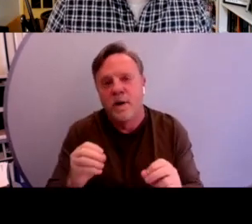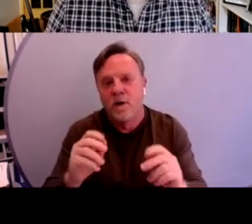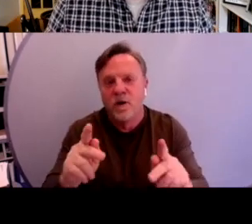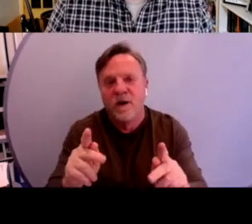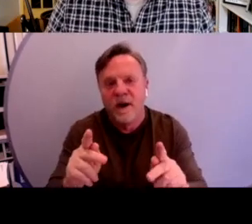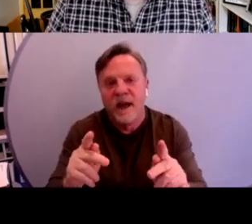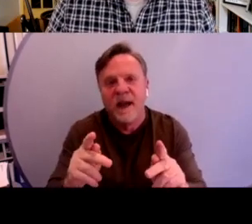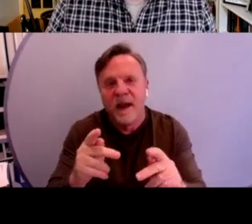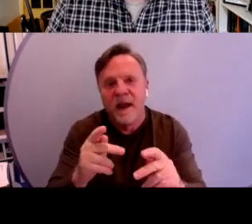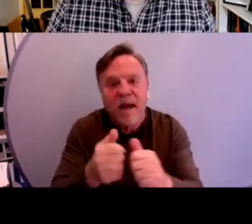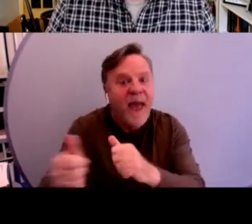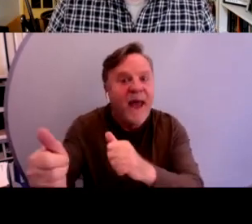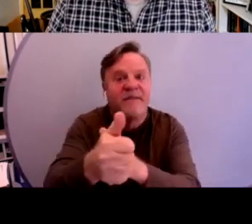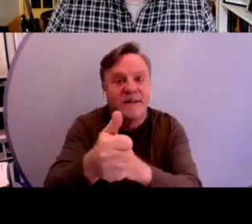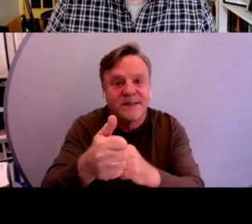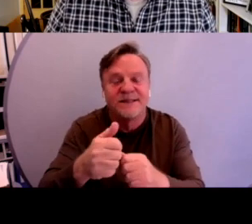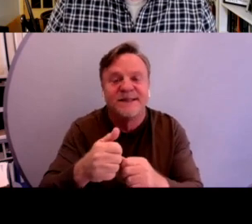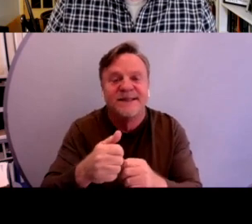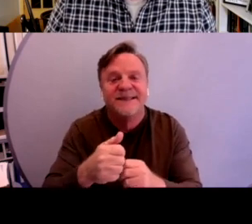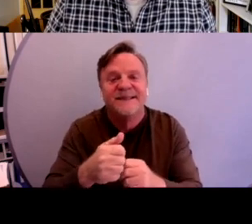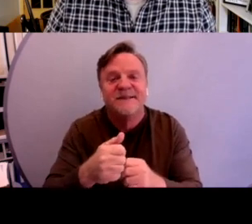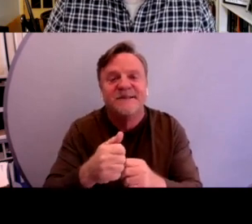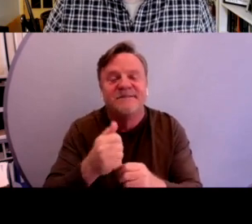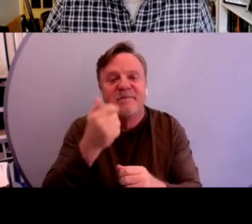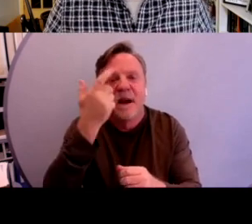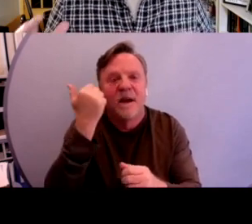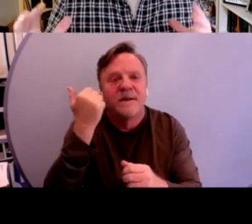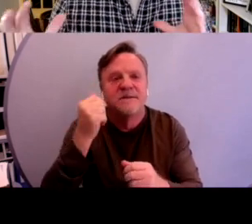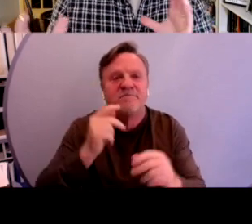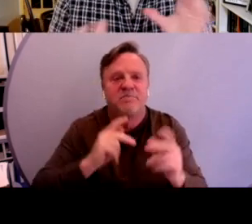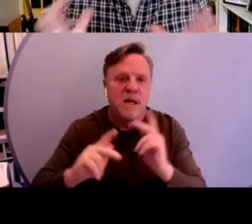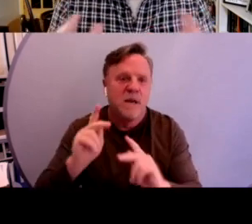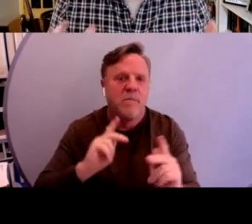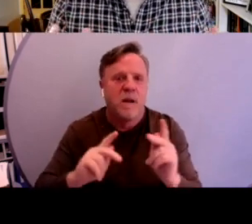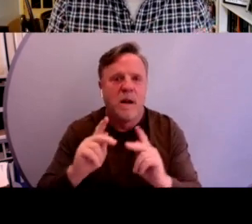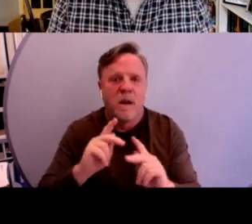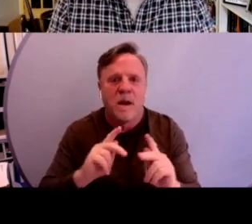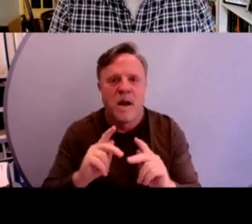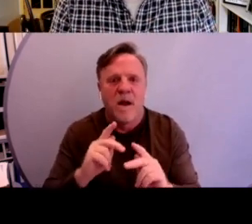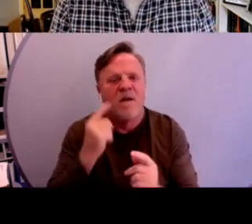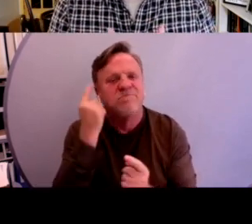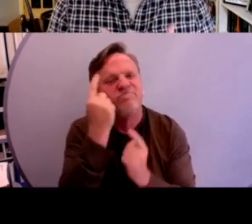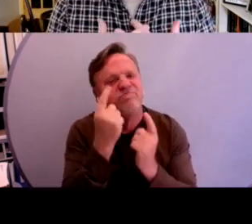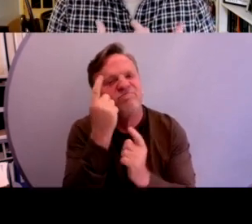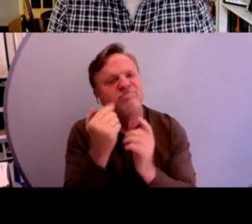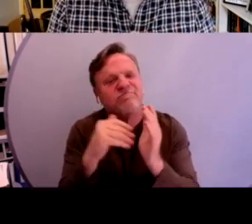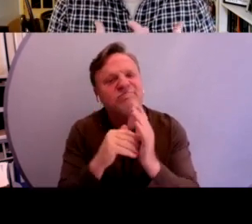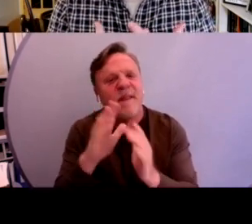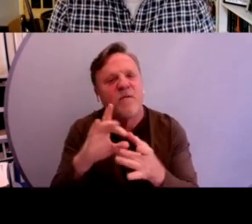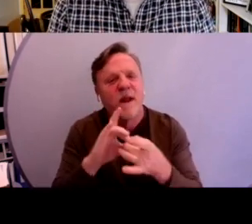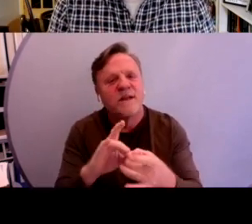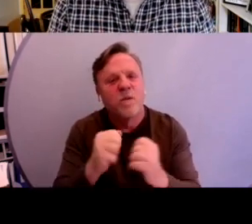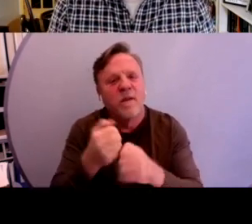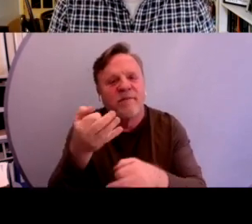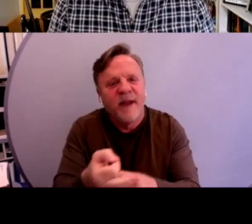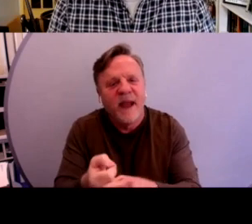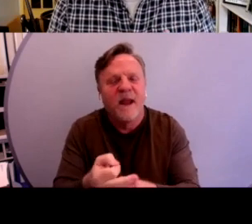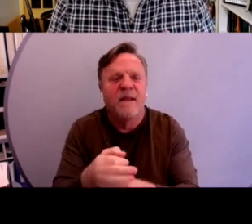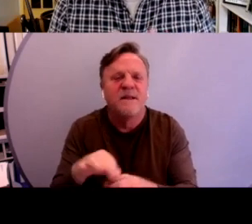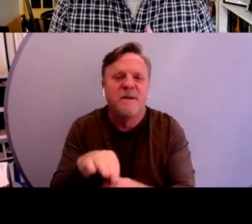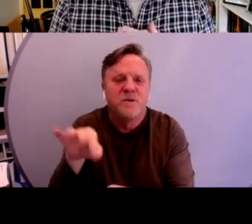ahead of us as well, because people are kind of reconsidering their relationship with faith or